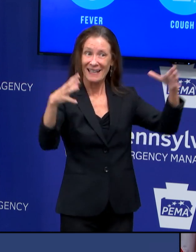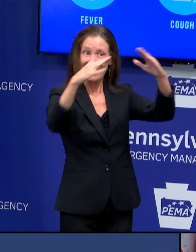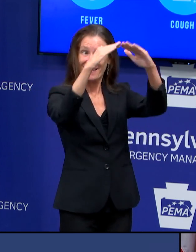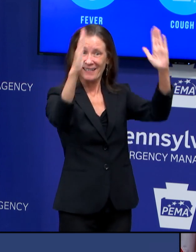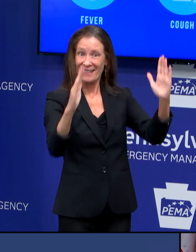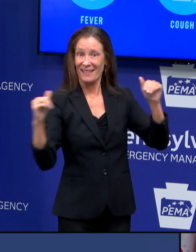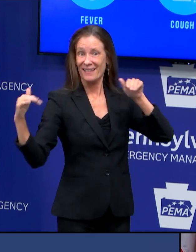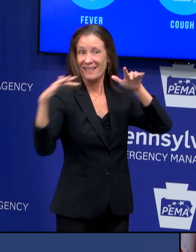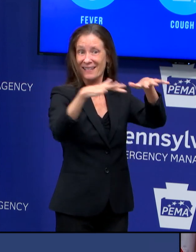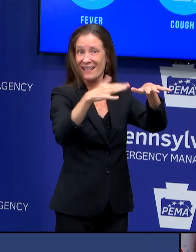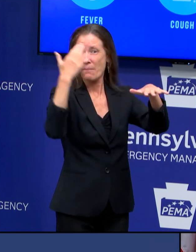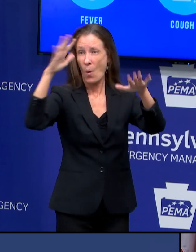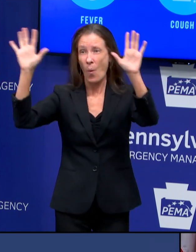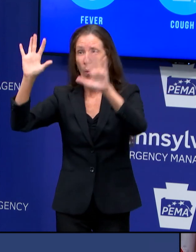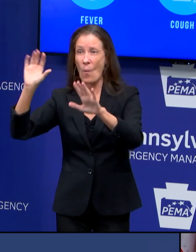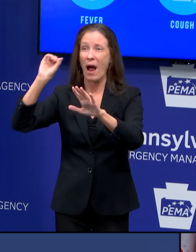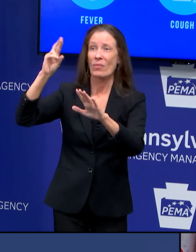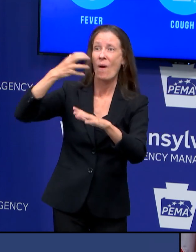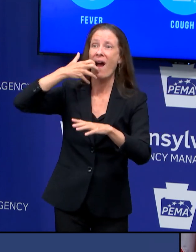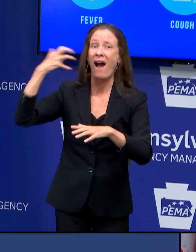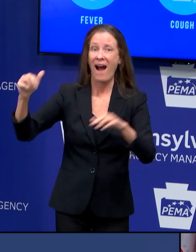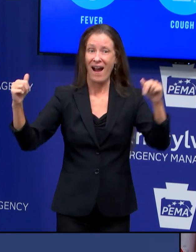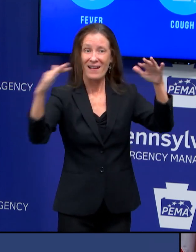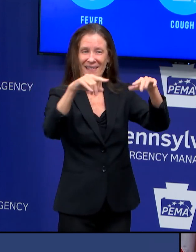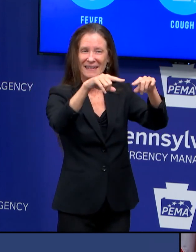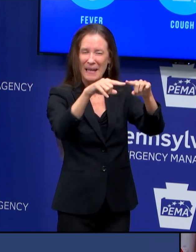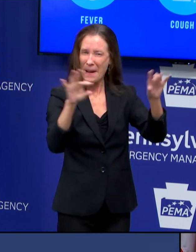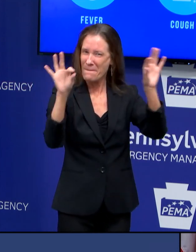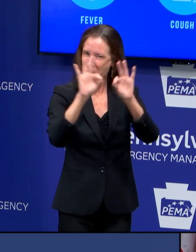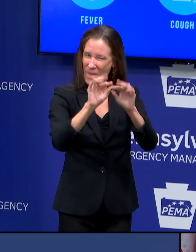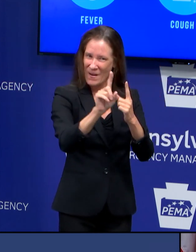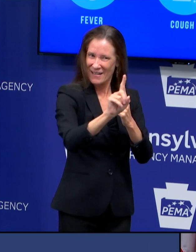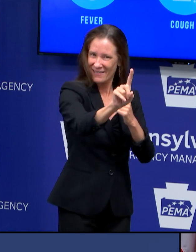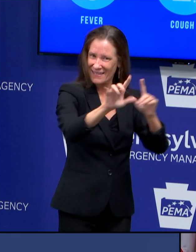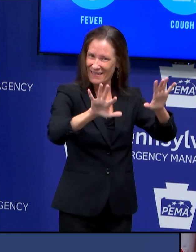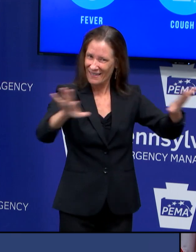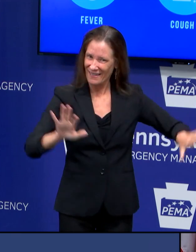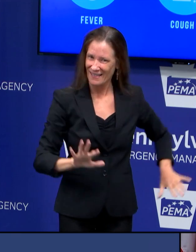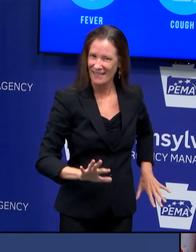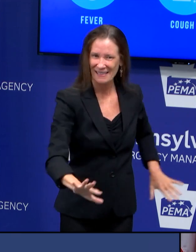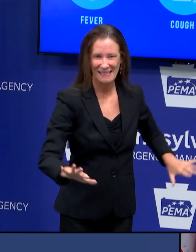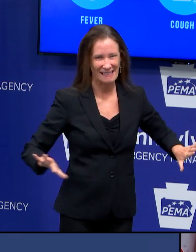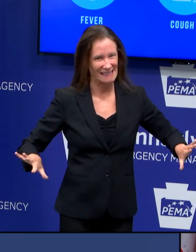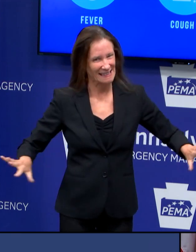still trying to flatten the curve, and we've seen success with those specific public health measures.